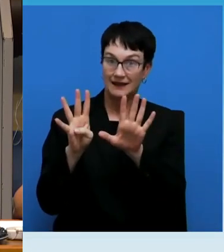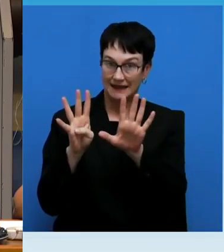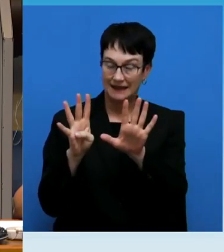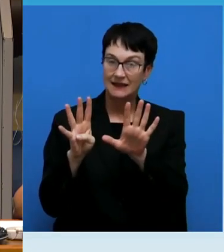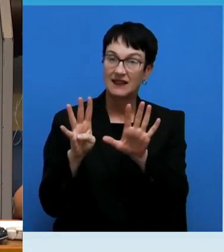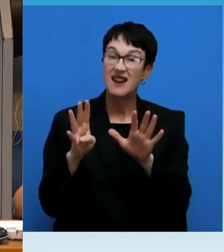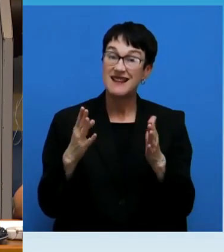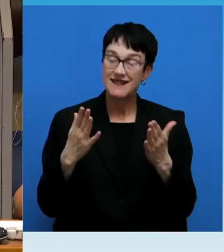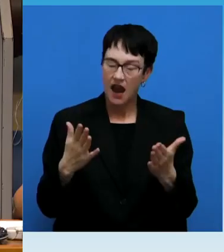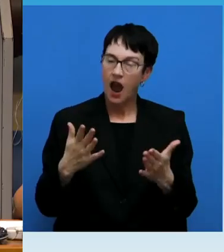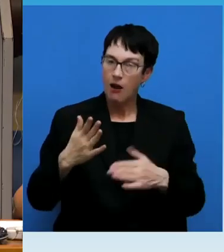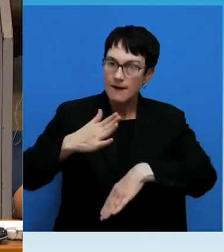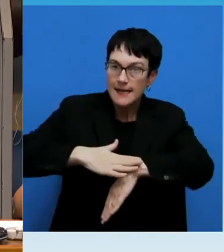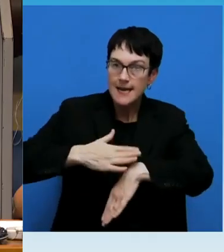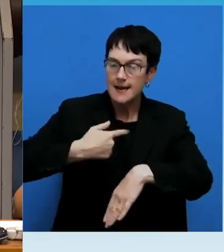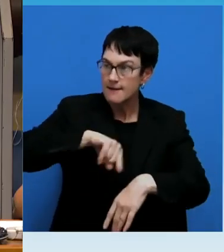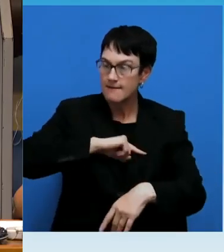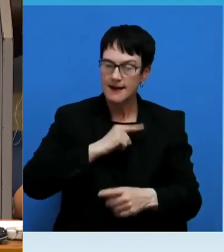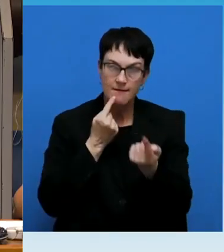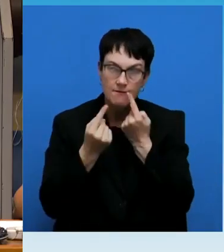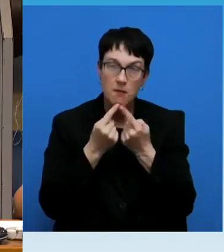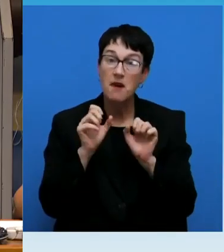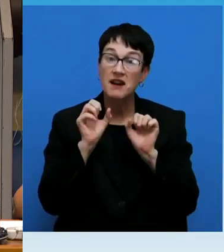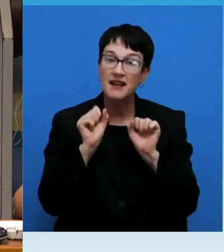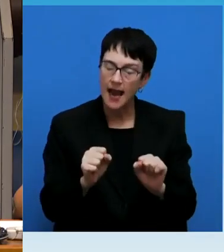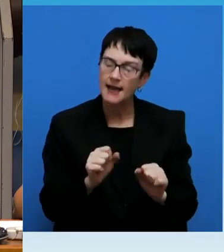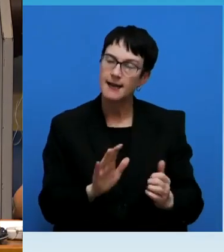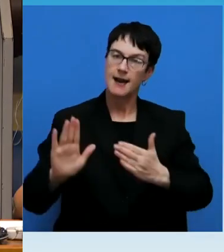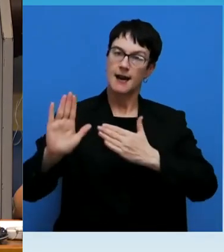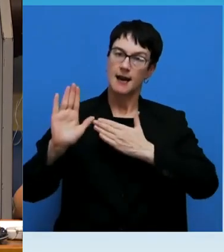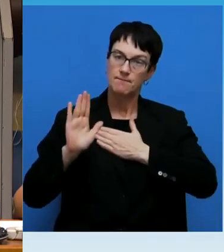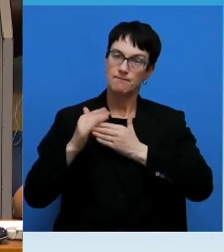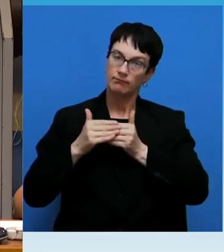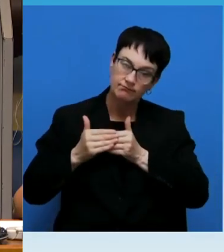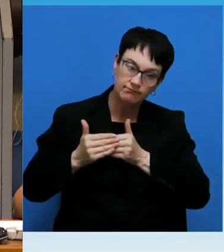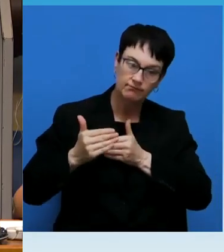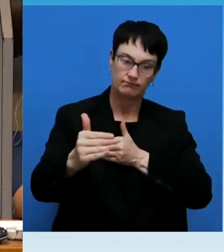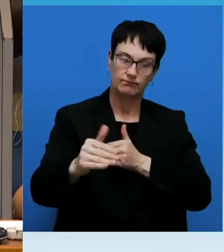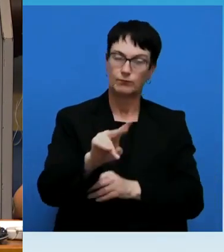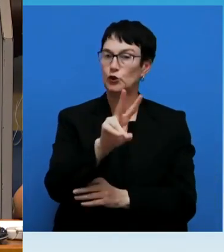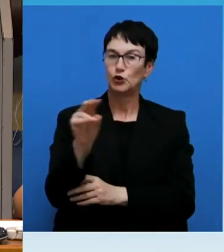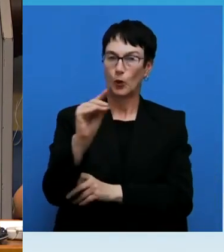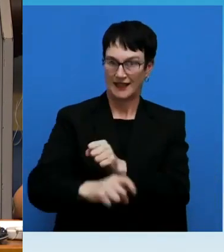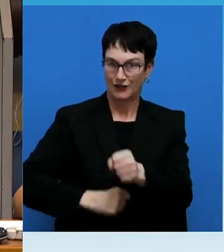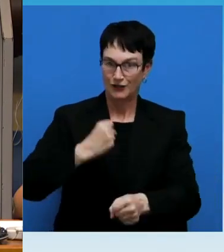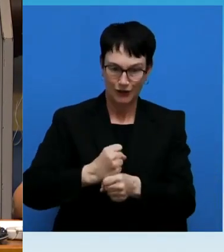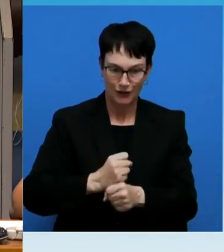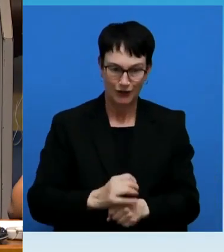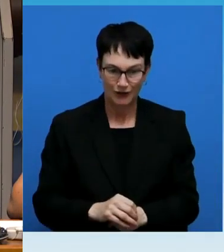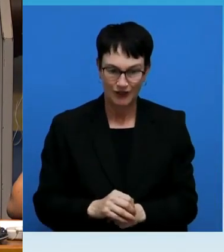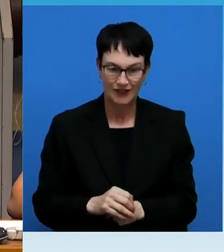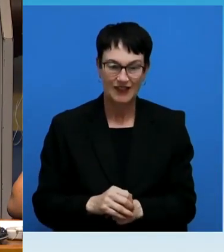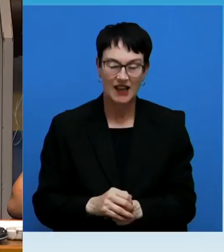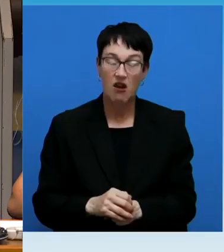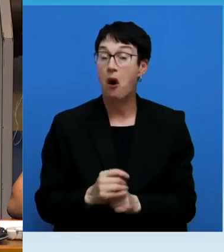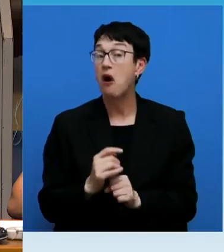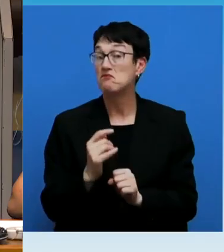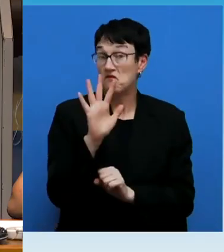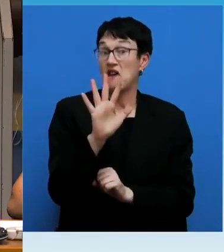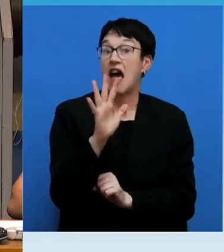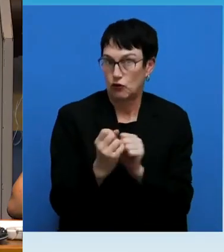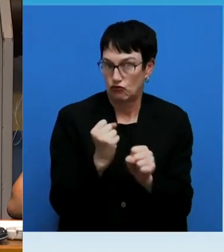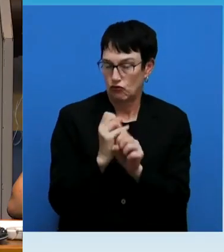That includes today's launch of UNDIS 2.0 as the next chapter of the United Nations Disability